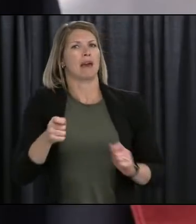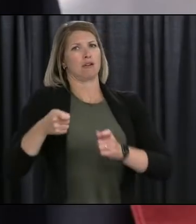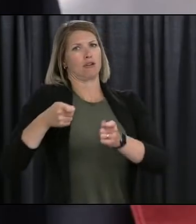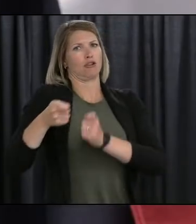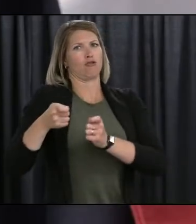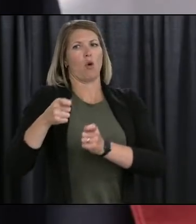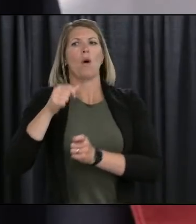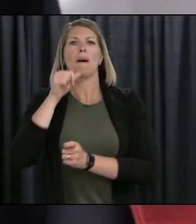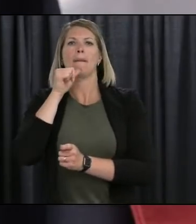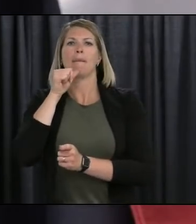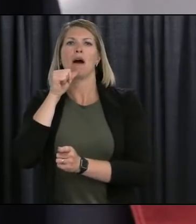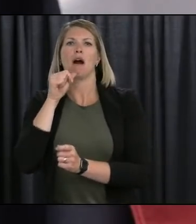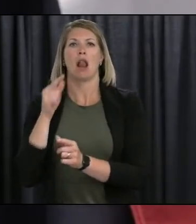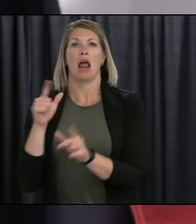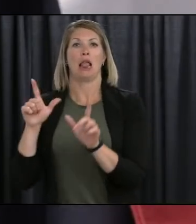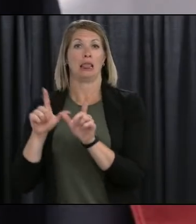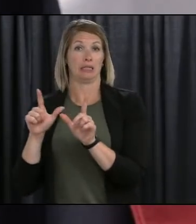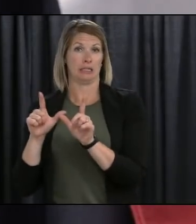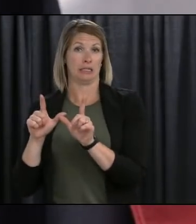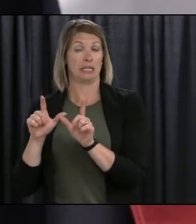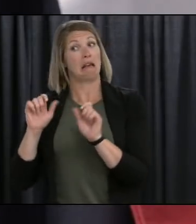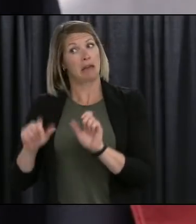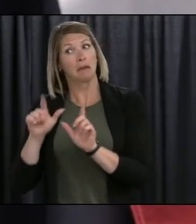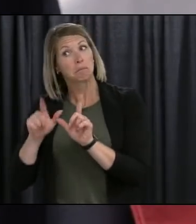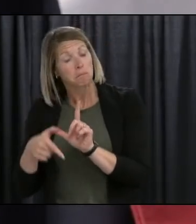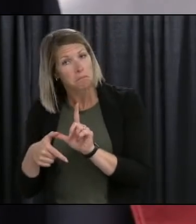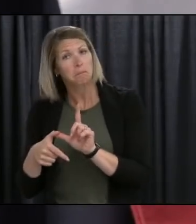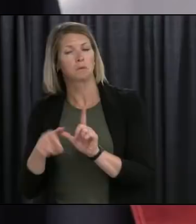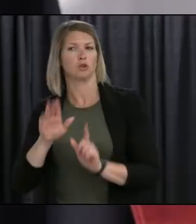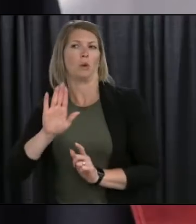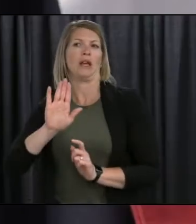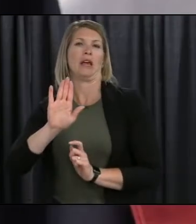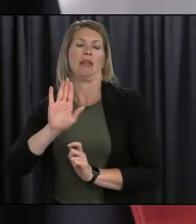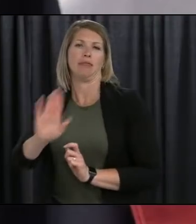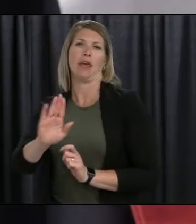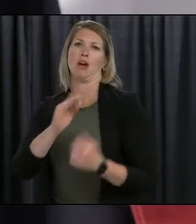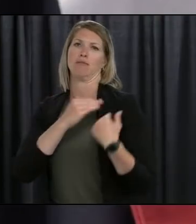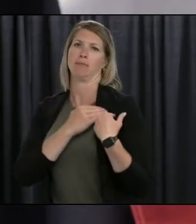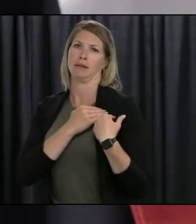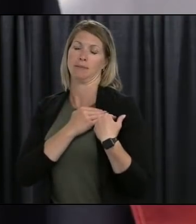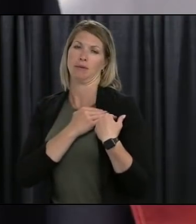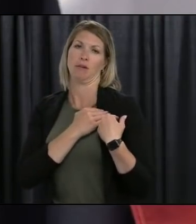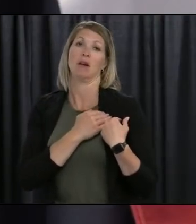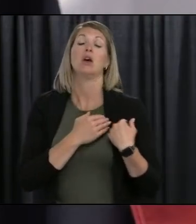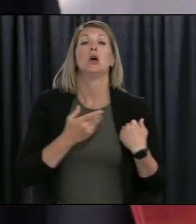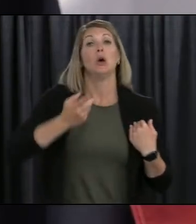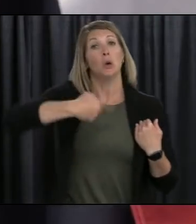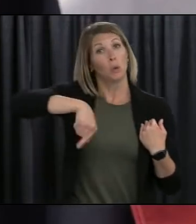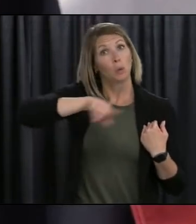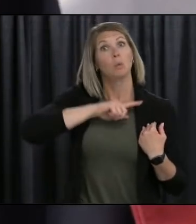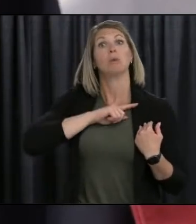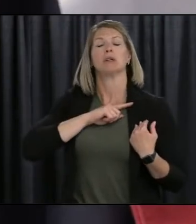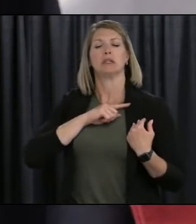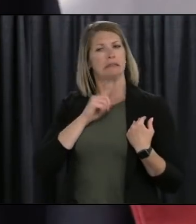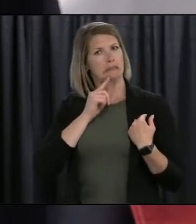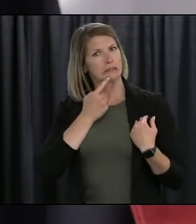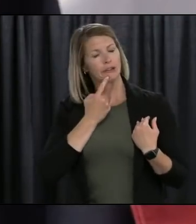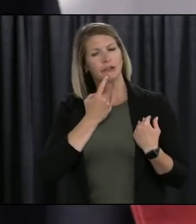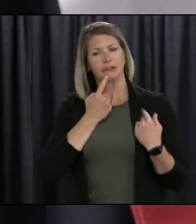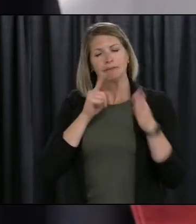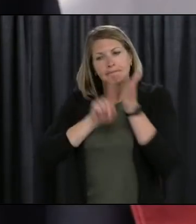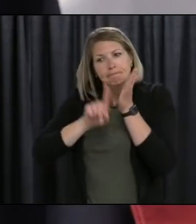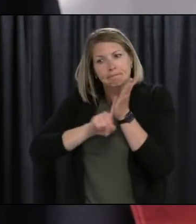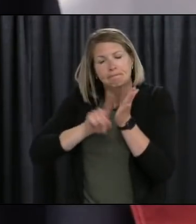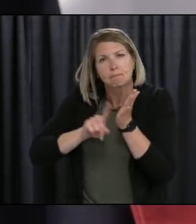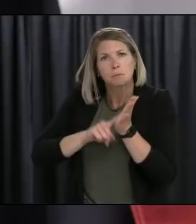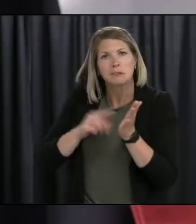a bar's license and can pull it if need be. So we're taking this very seriously, and I'd like to thank Minister Osborne and his team